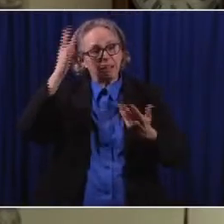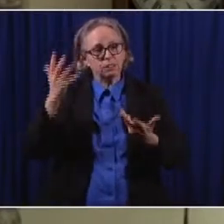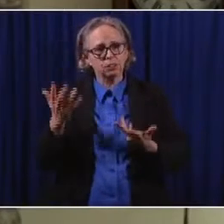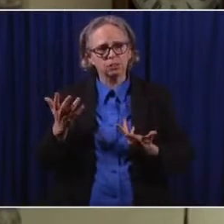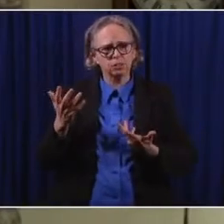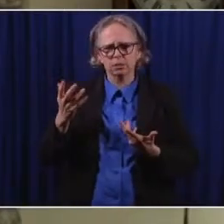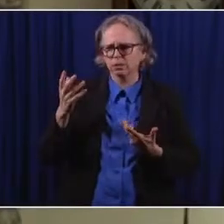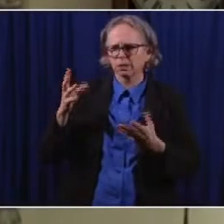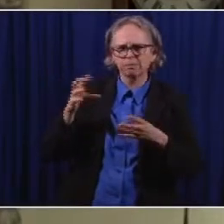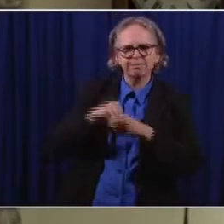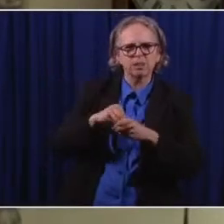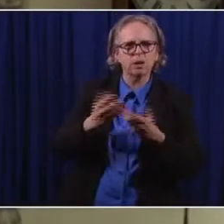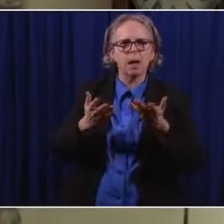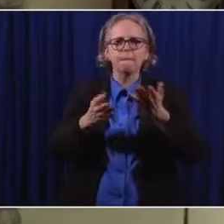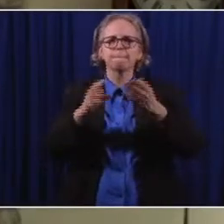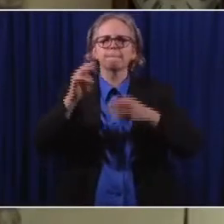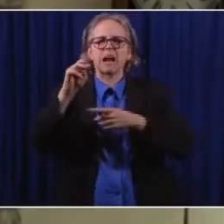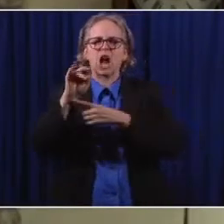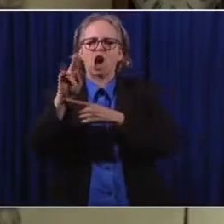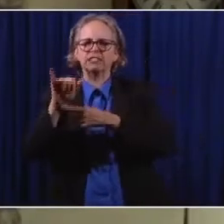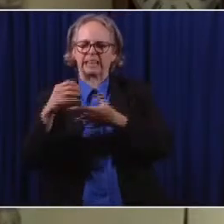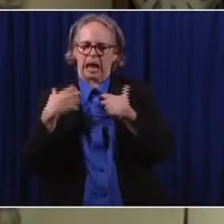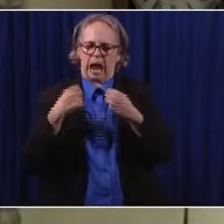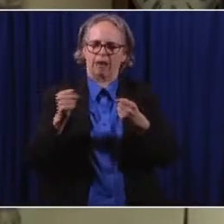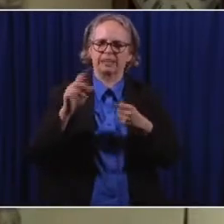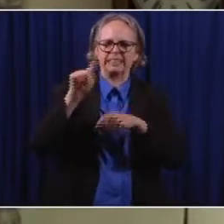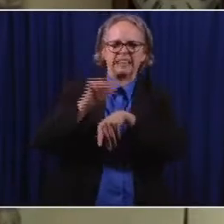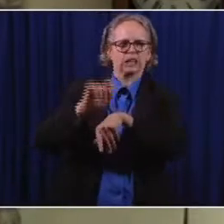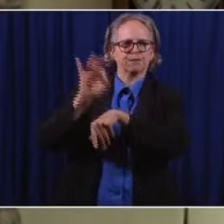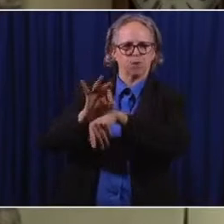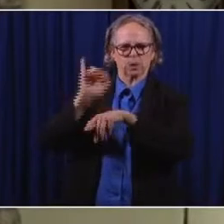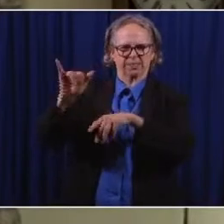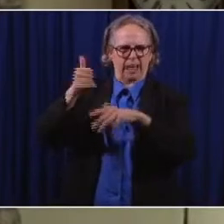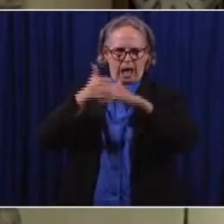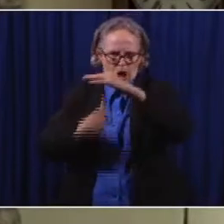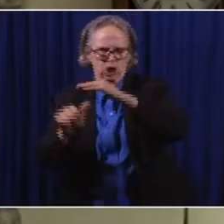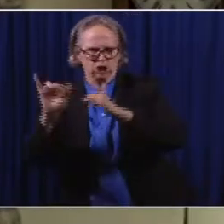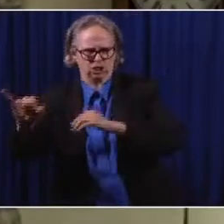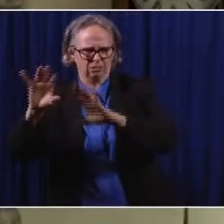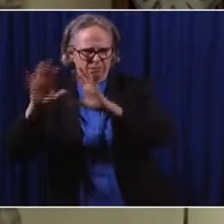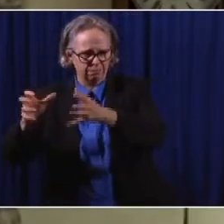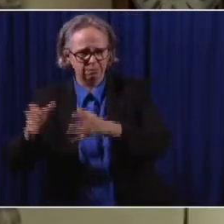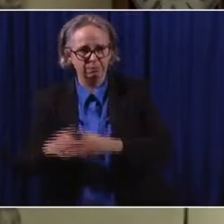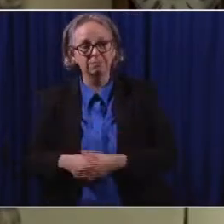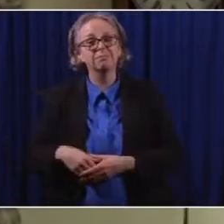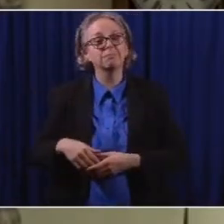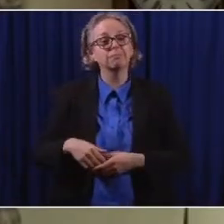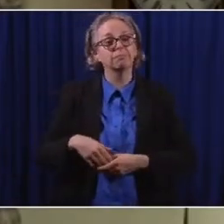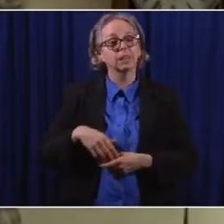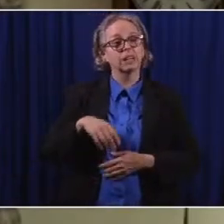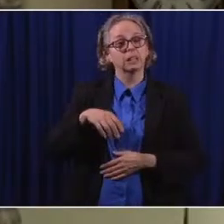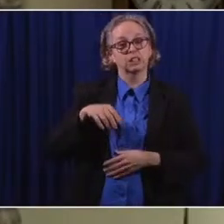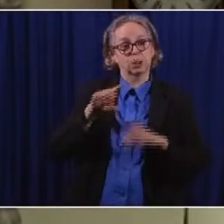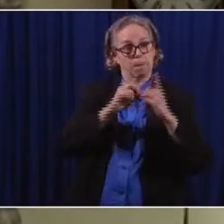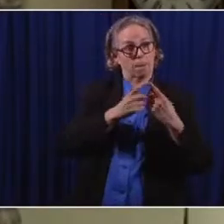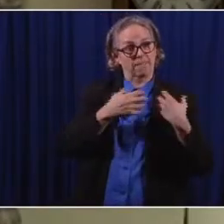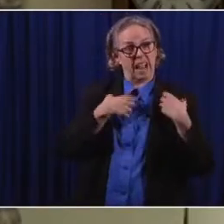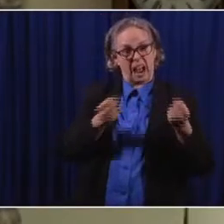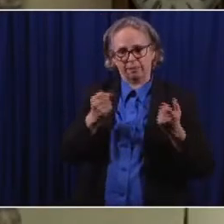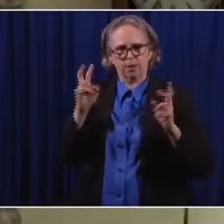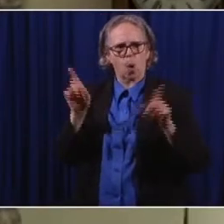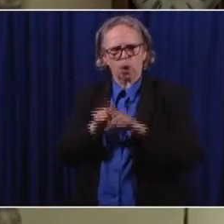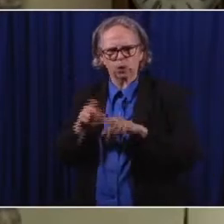help meet the needs of the farm working community, the Ohio Department of Health is awarding $2.6 million in CARES Act funding to agriculture